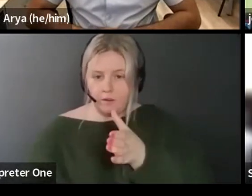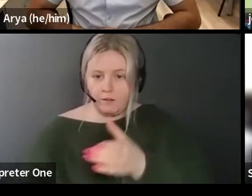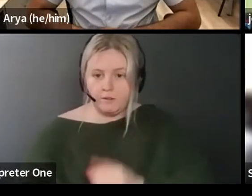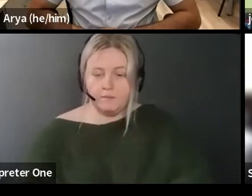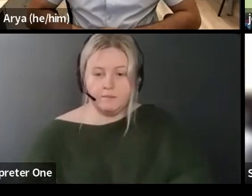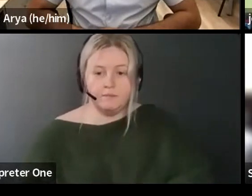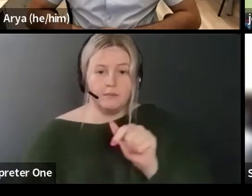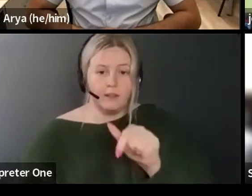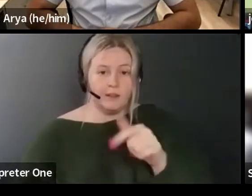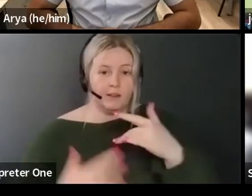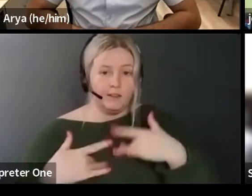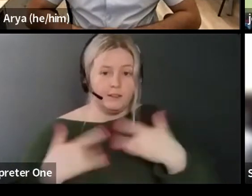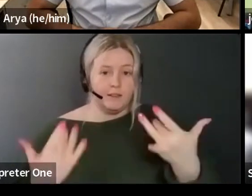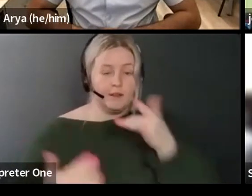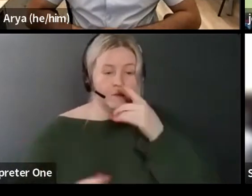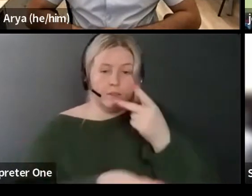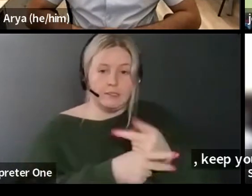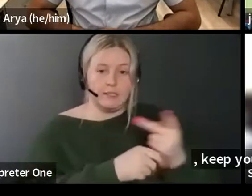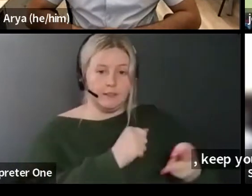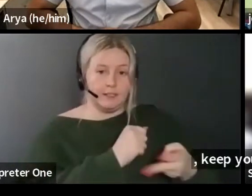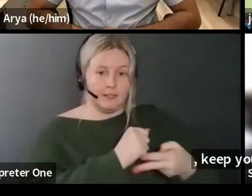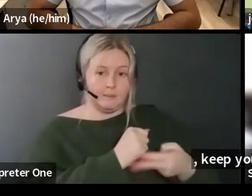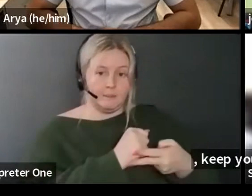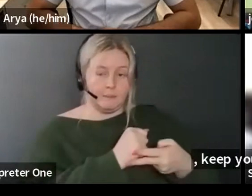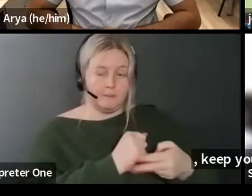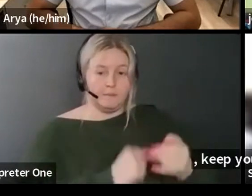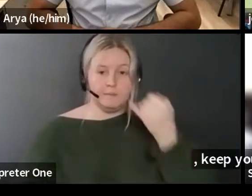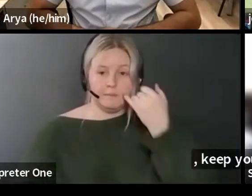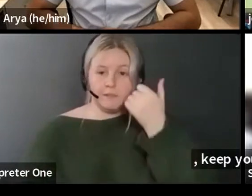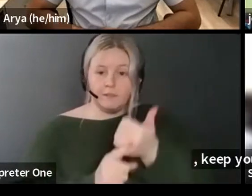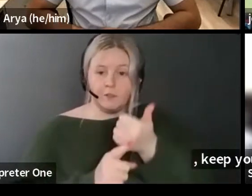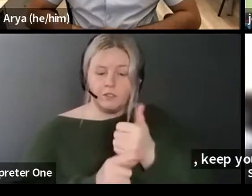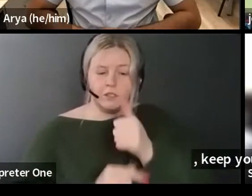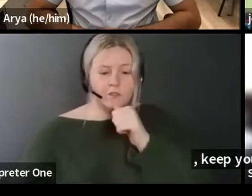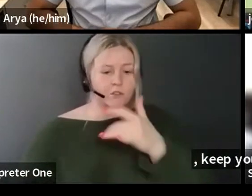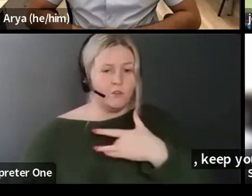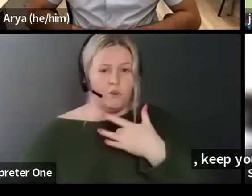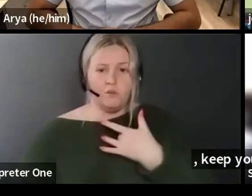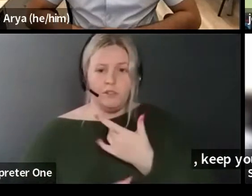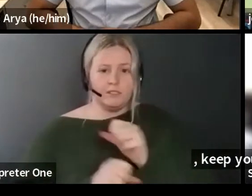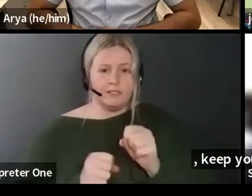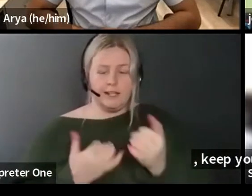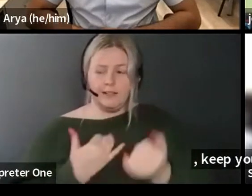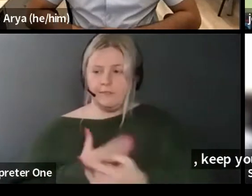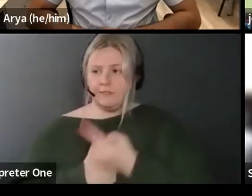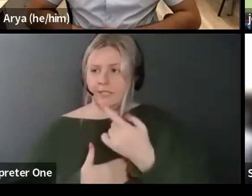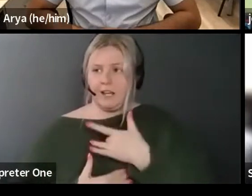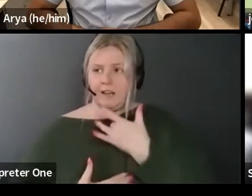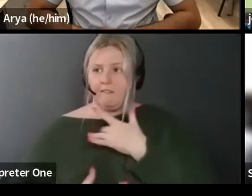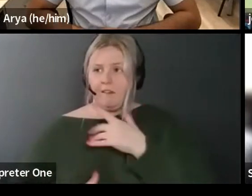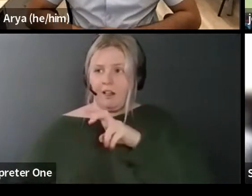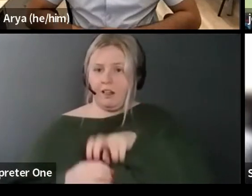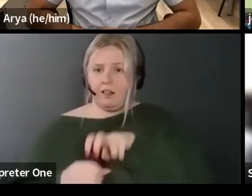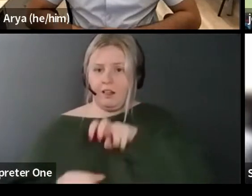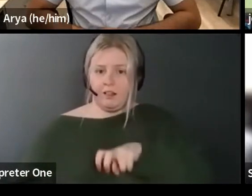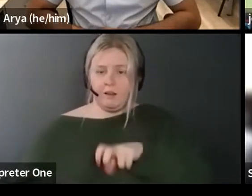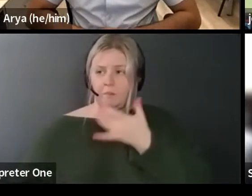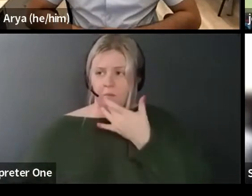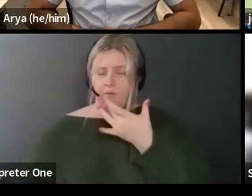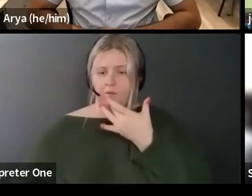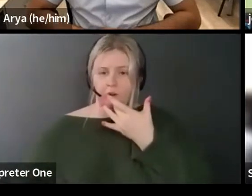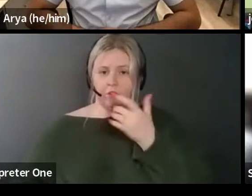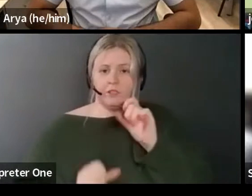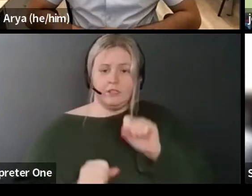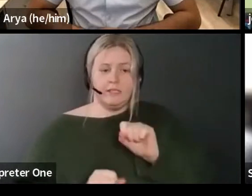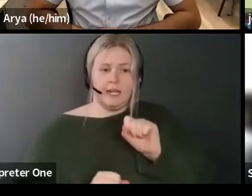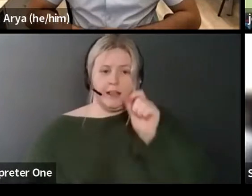be archived. If you're not in a safe space today, you can come back to it when you are safe